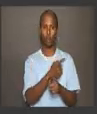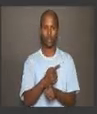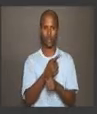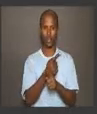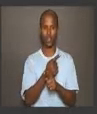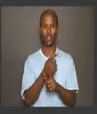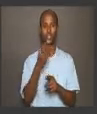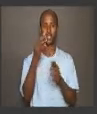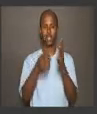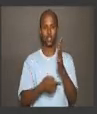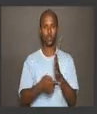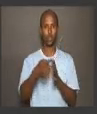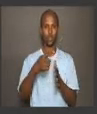sequence.